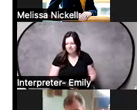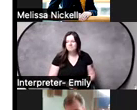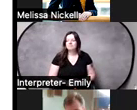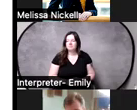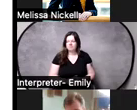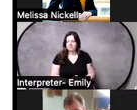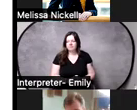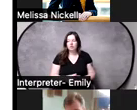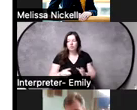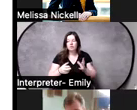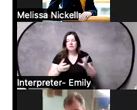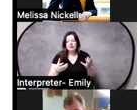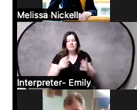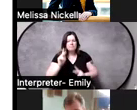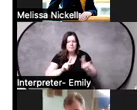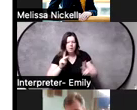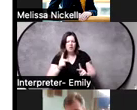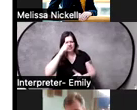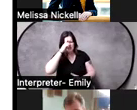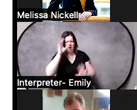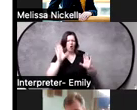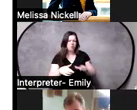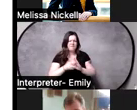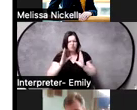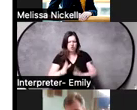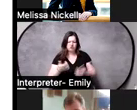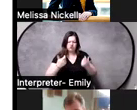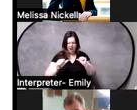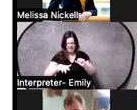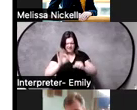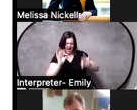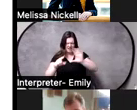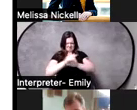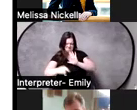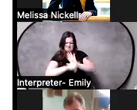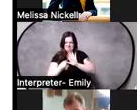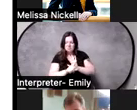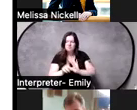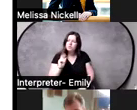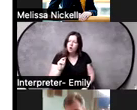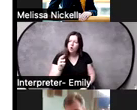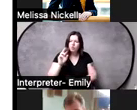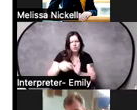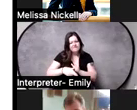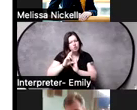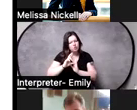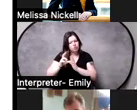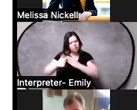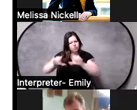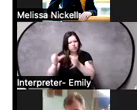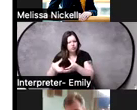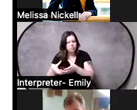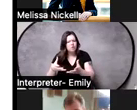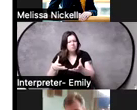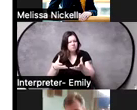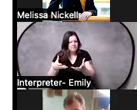grant. But my experience is that this is not what happens. I think reviewers really aren't to destroy your grant. Reviewers aren't allowed